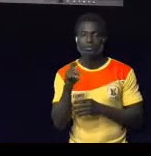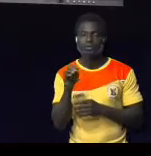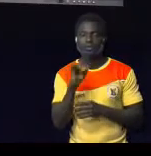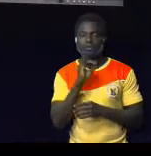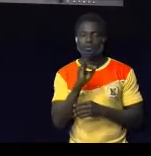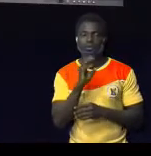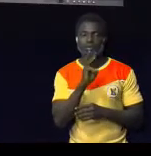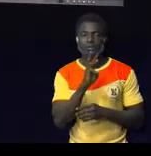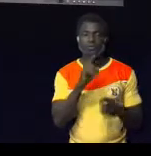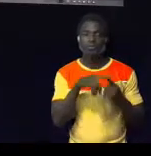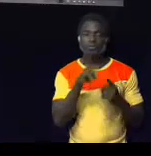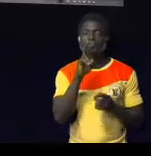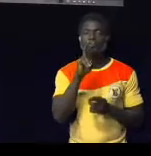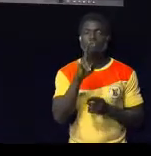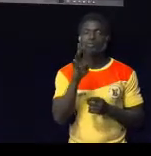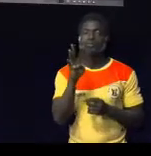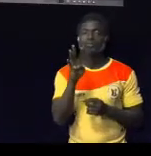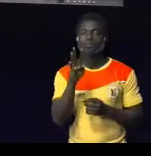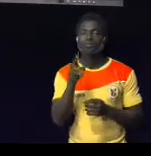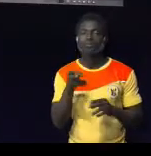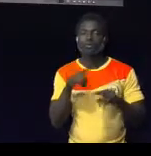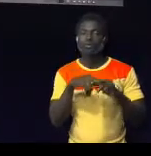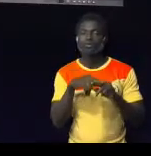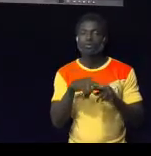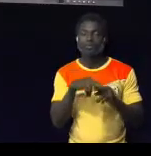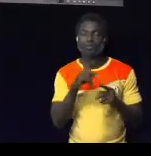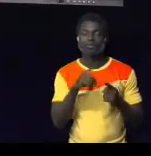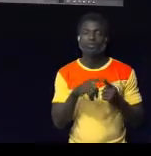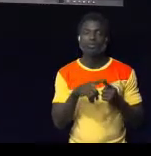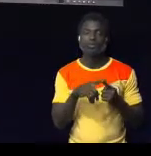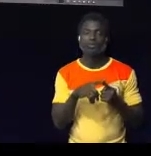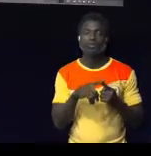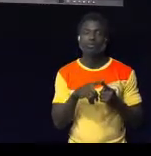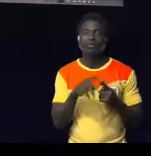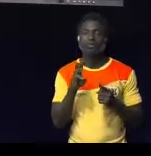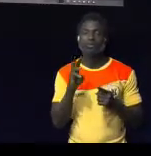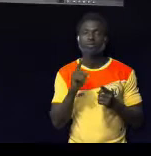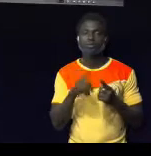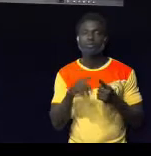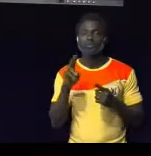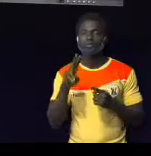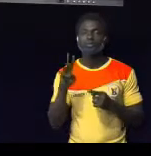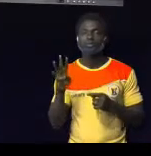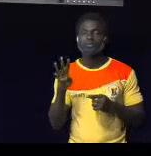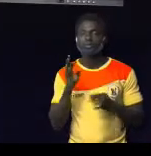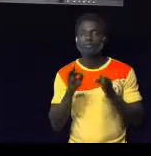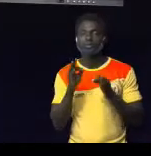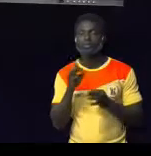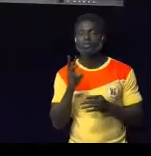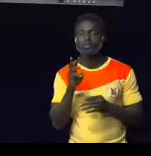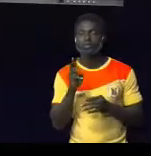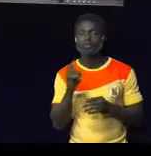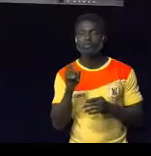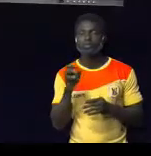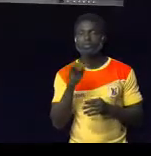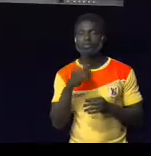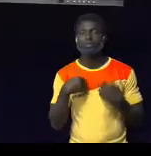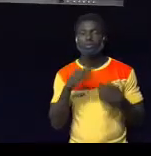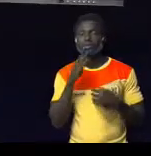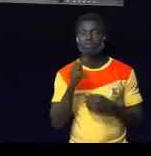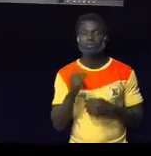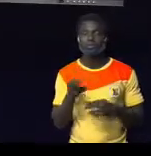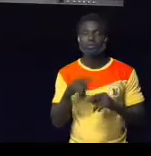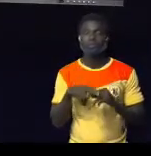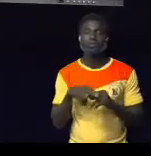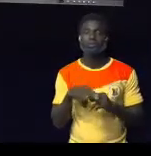between them is 6 to 24. So 6 has been increased in the ratio 6 to 24. If 6 meters of cloth has